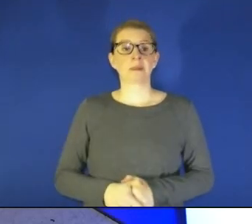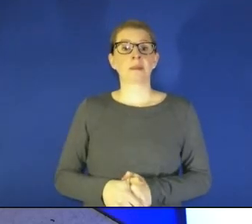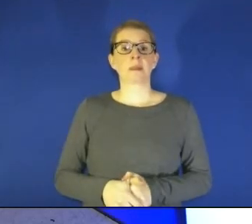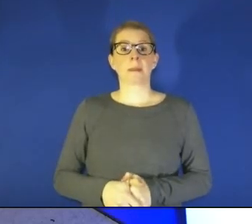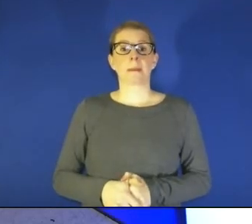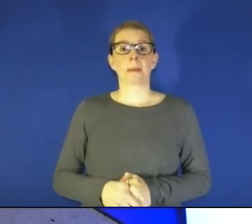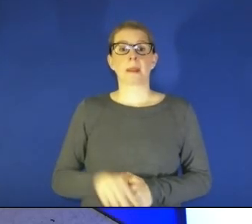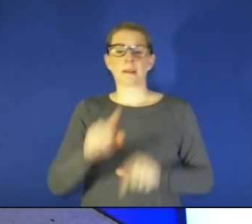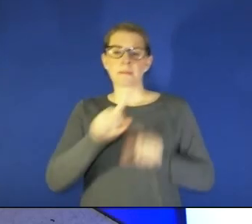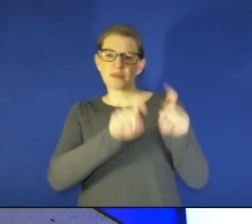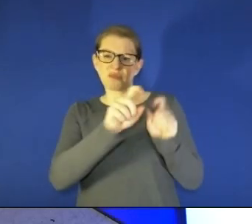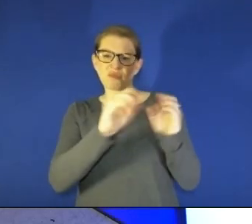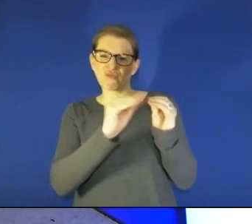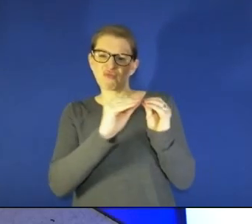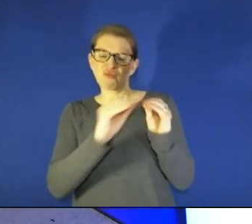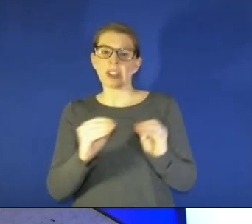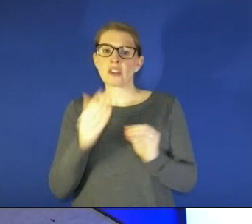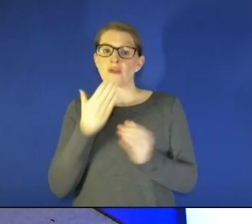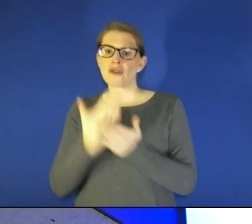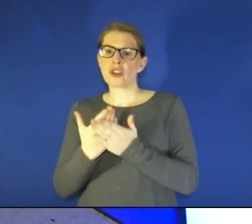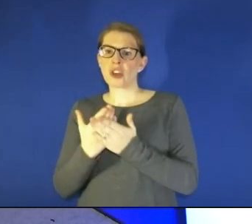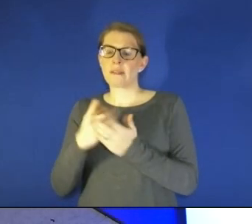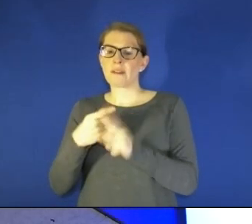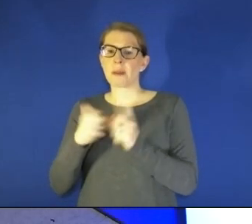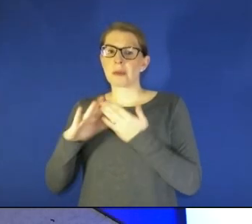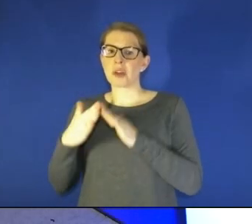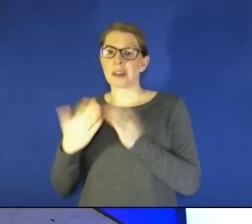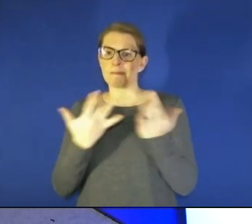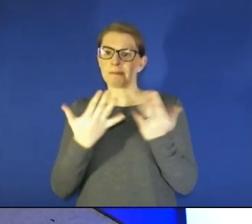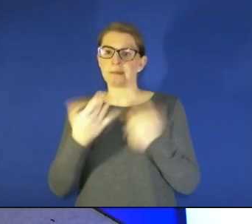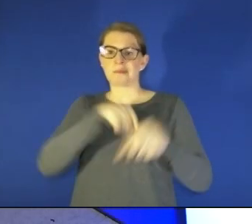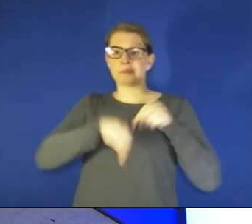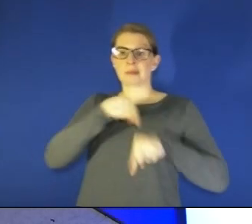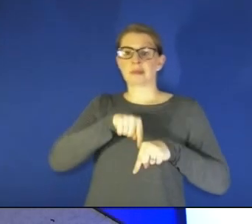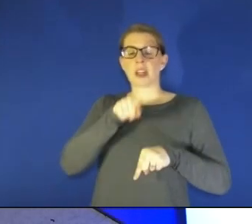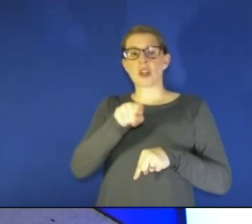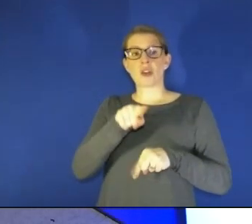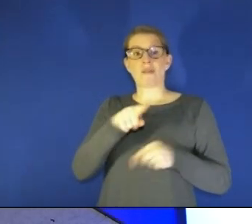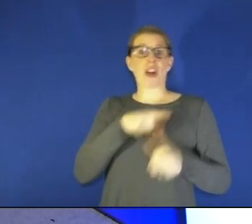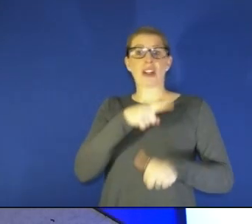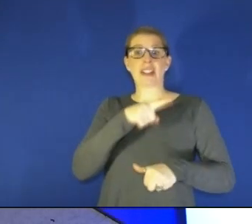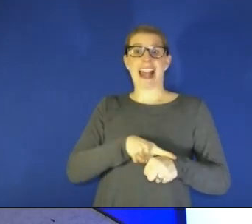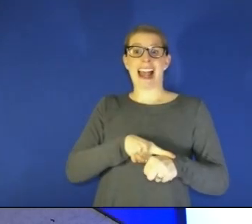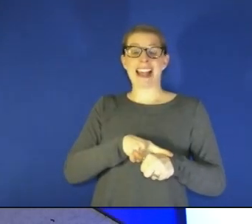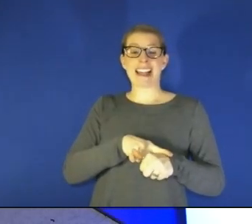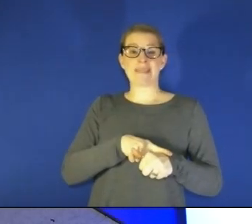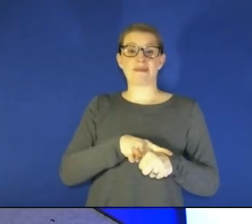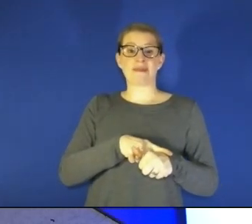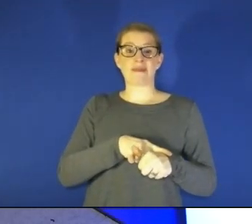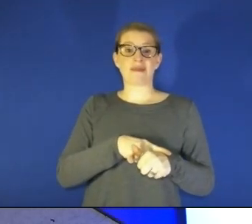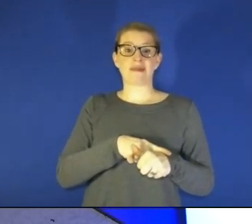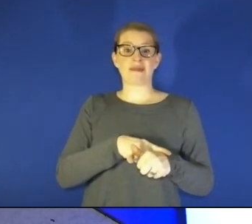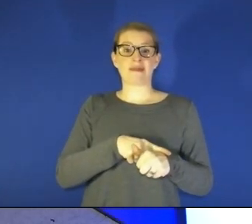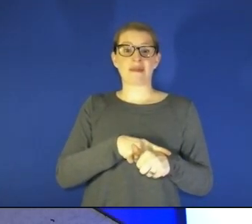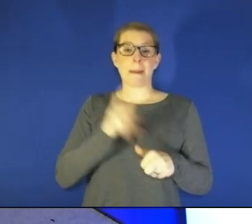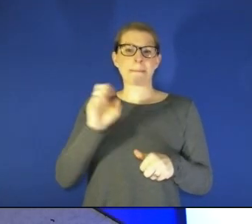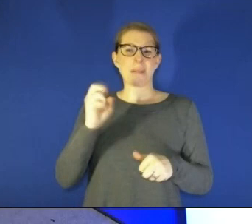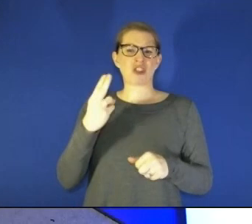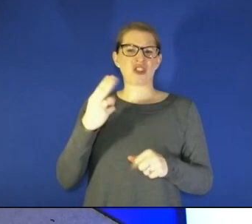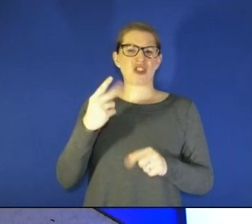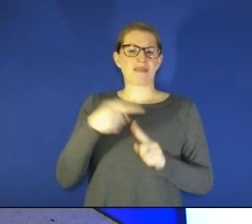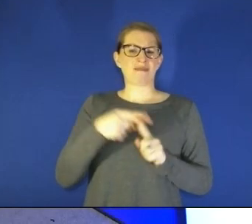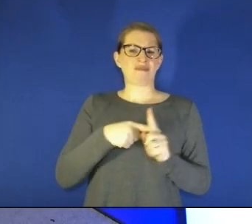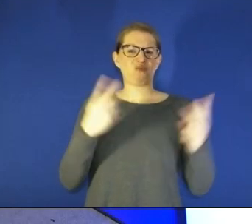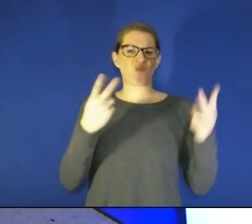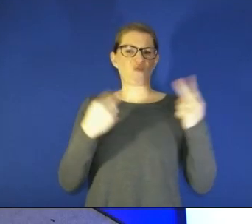more questions, and we've got some really good ones coming in. But let's go back to when you came back on here the first of the month. You kind of eyeballed me and shamed